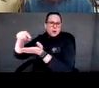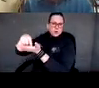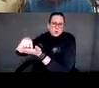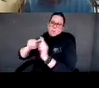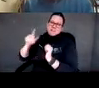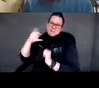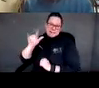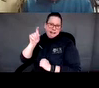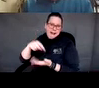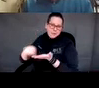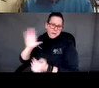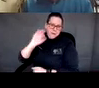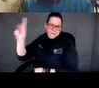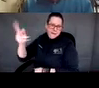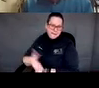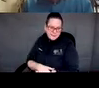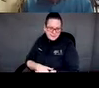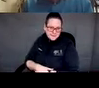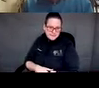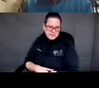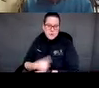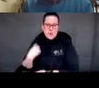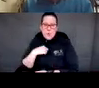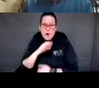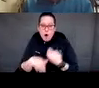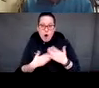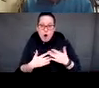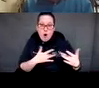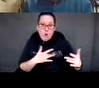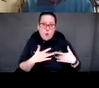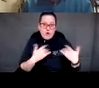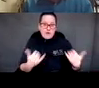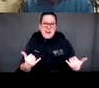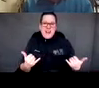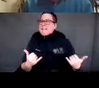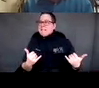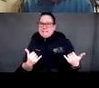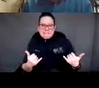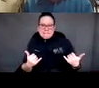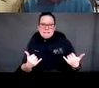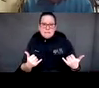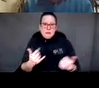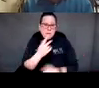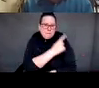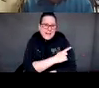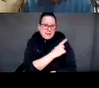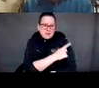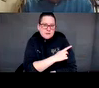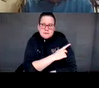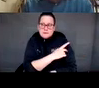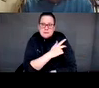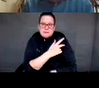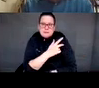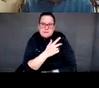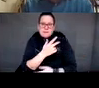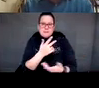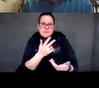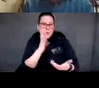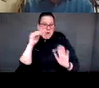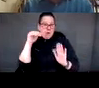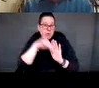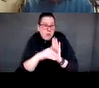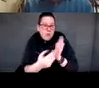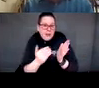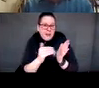back. What we're all very, very worried about now is, you know, what's going to happen with our volume in the second wave or third wave, however you want to look at